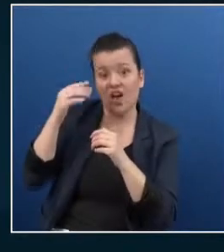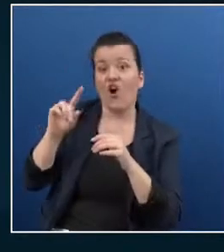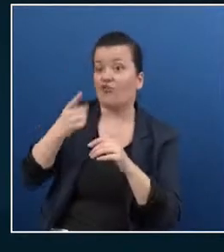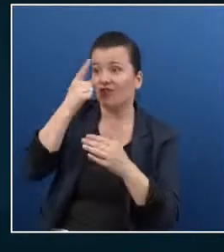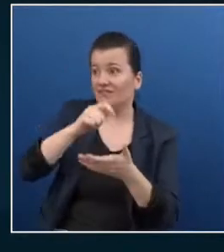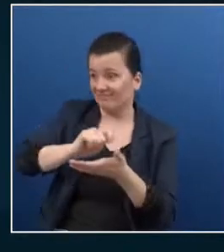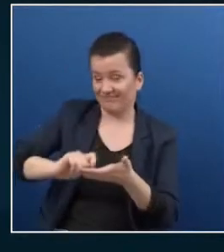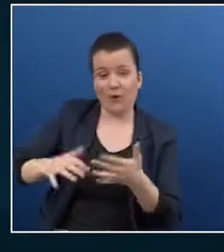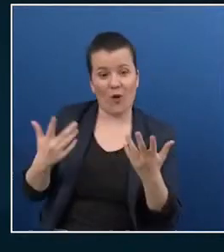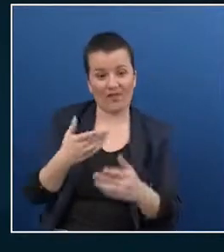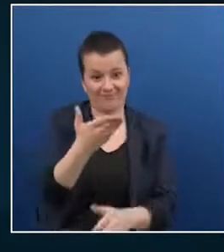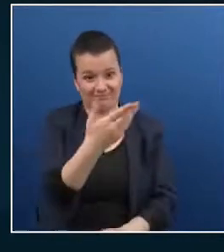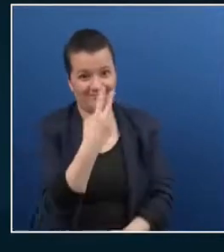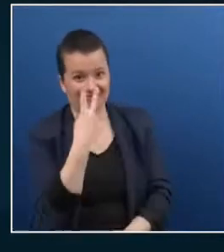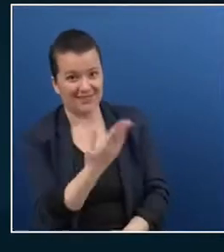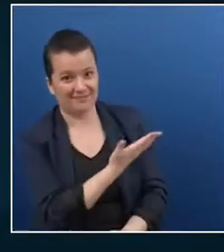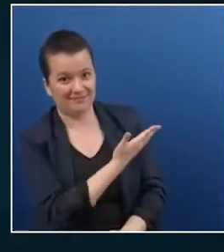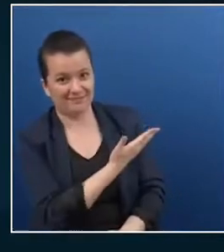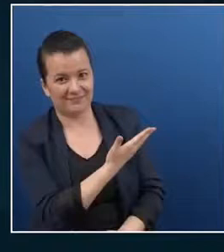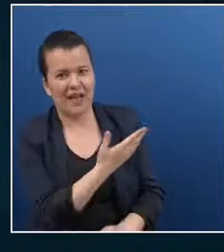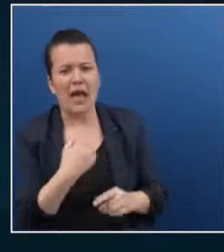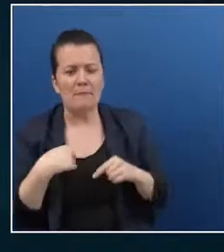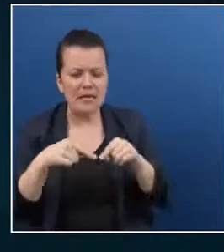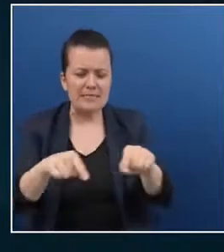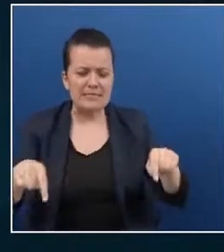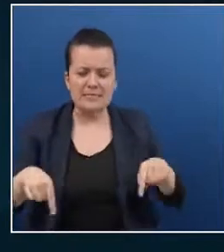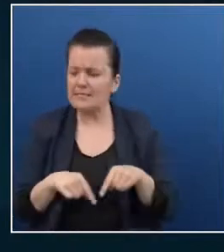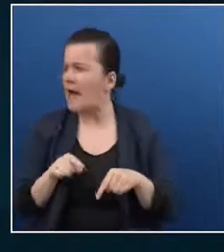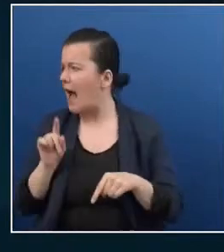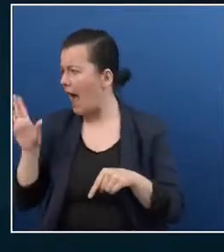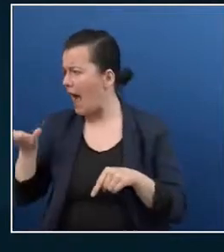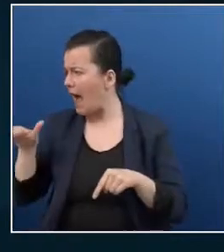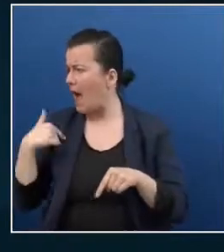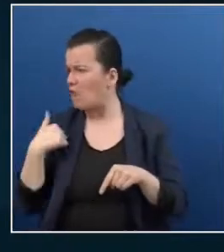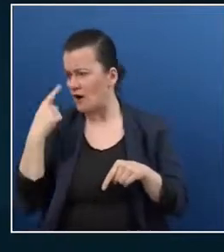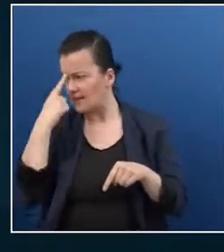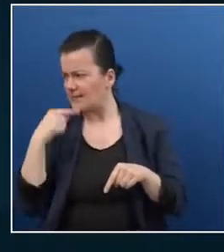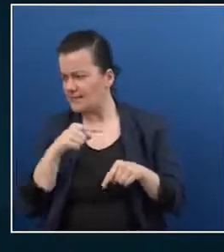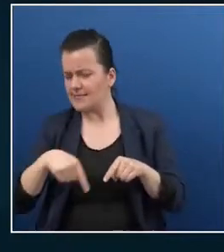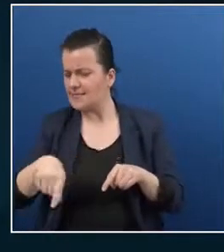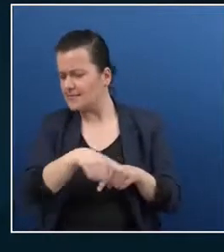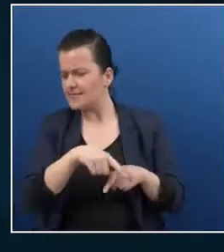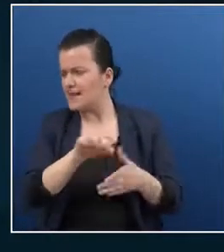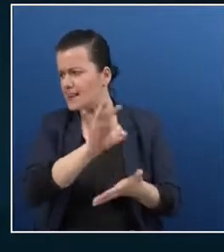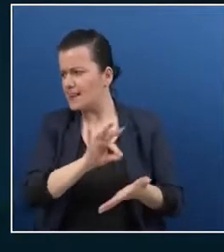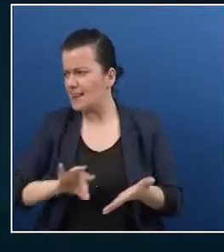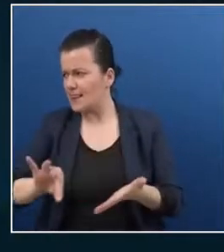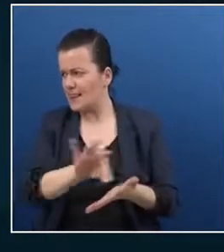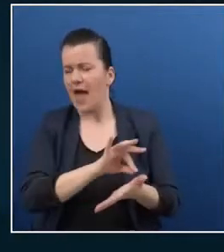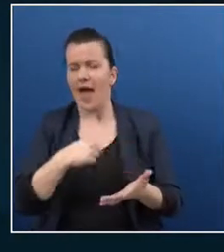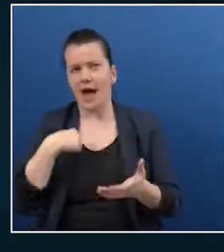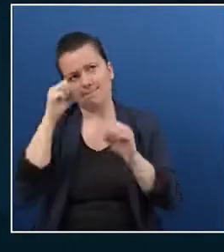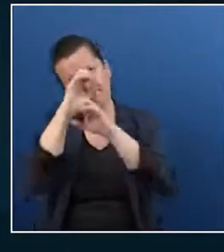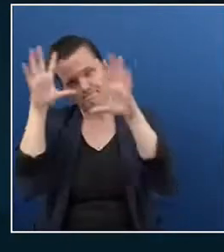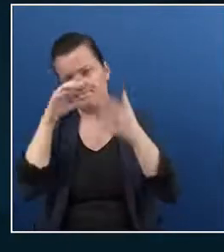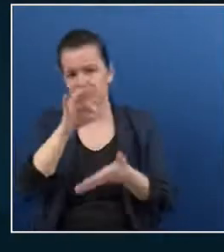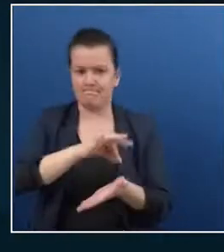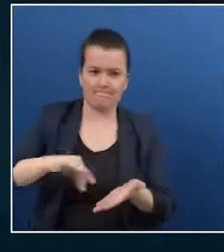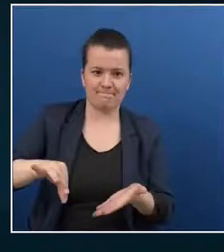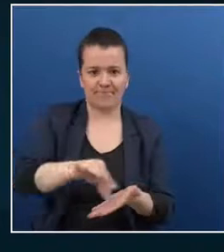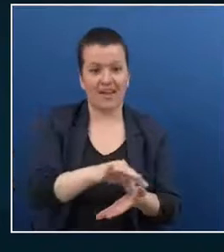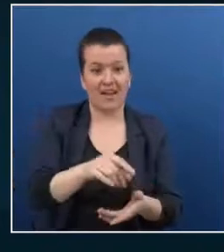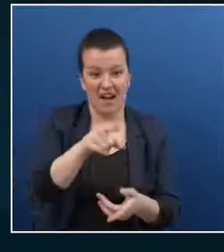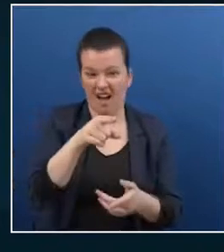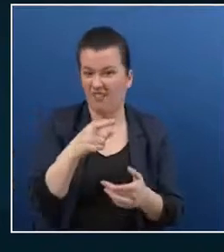will, of what conservation looked like to me. And to me, it